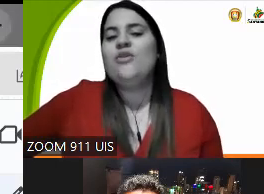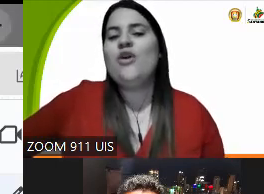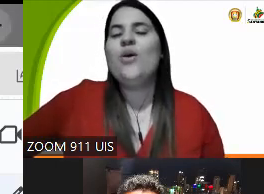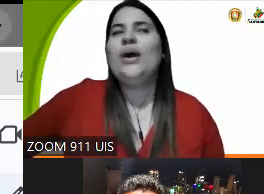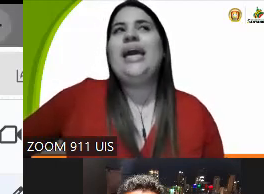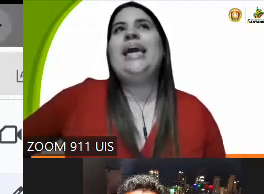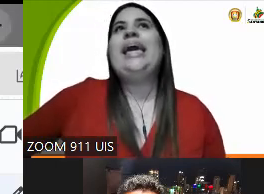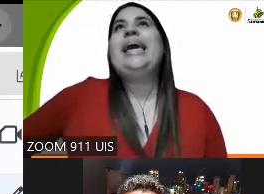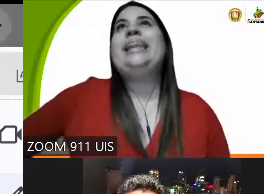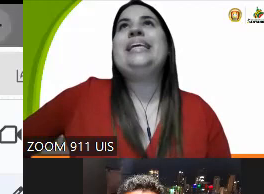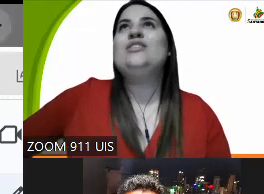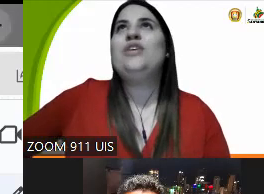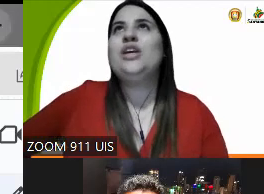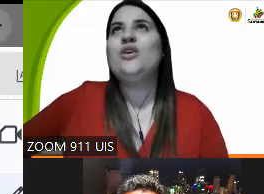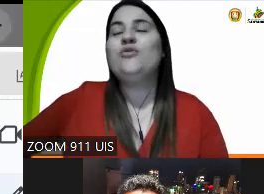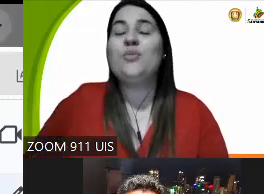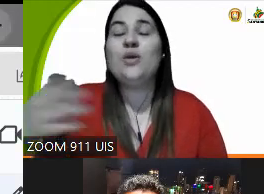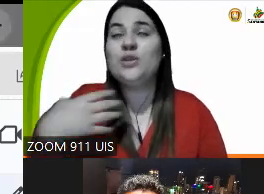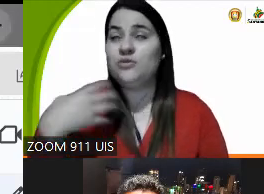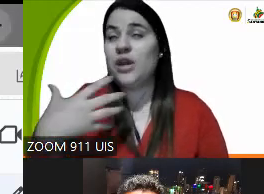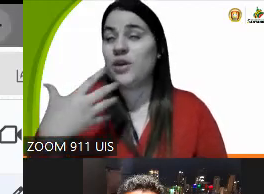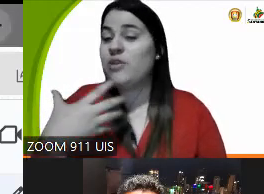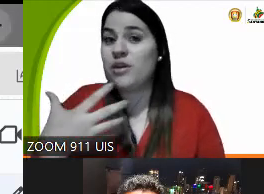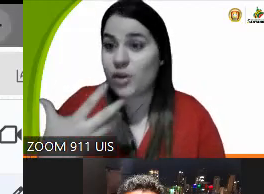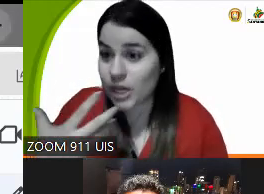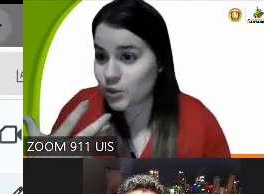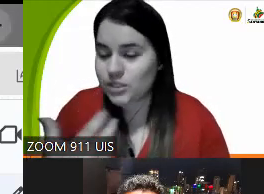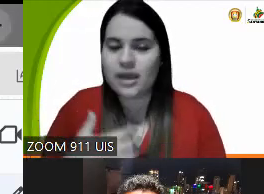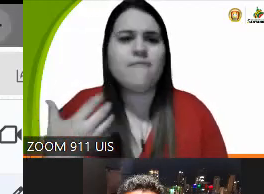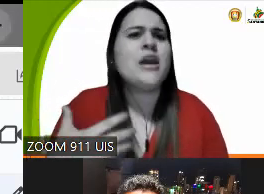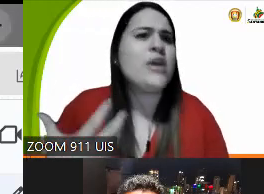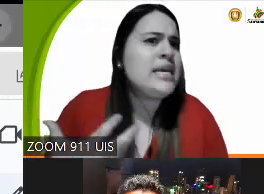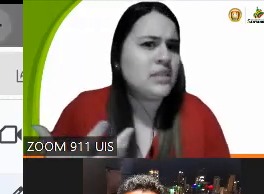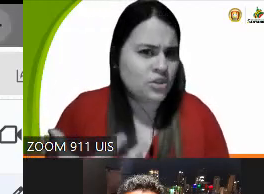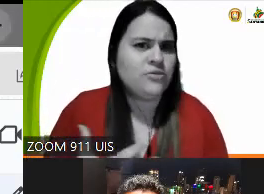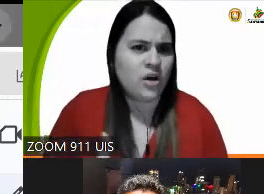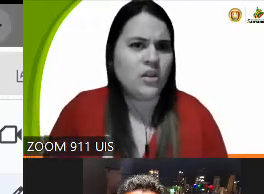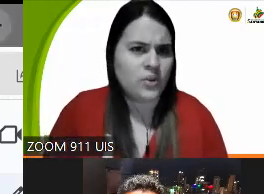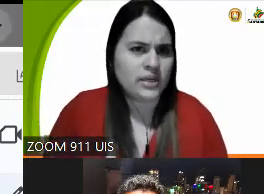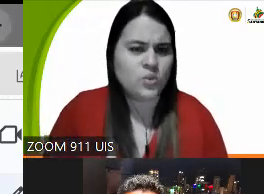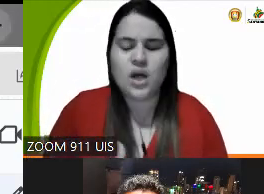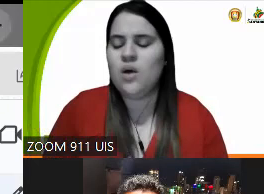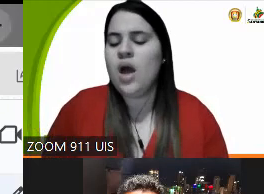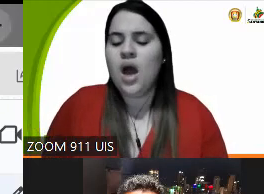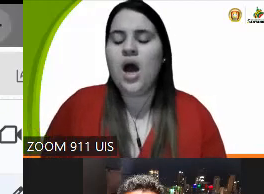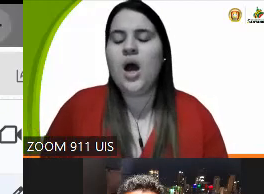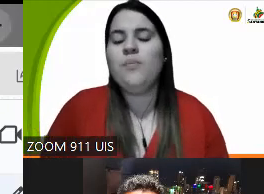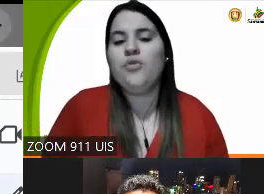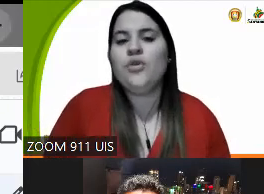Alrighty. So this video for me was very, very, very interesting and very easy to follow as